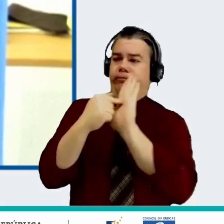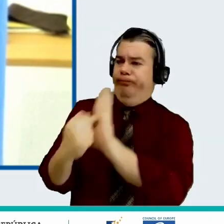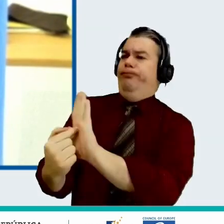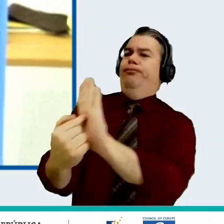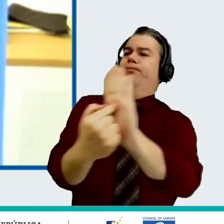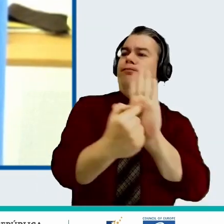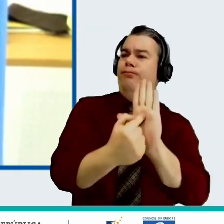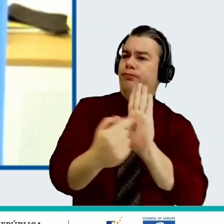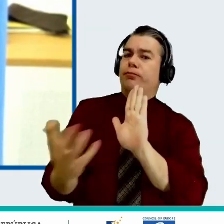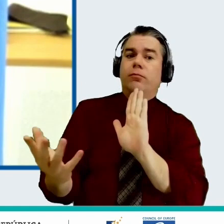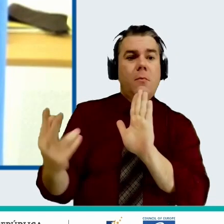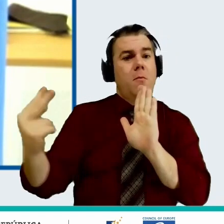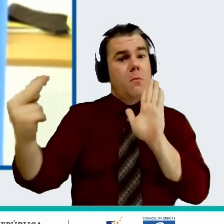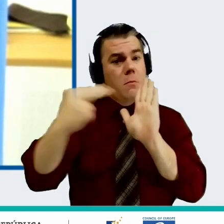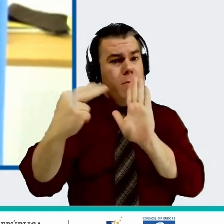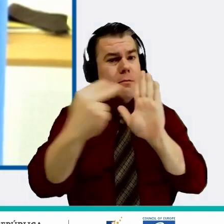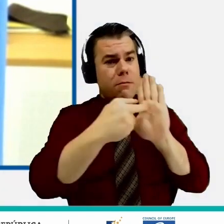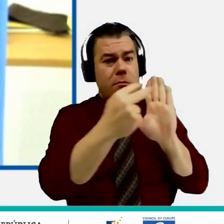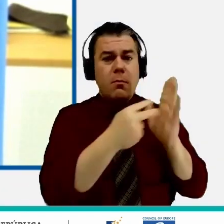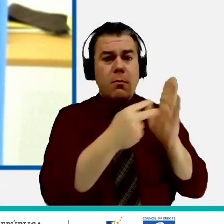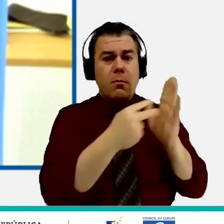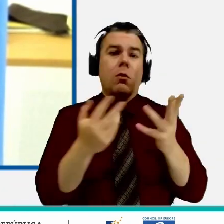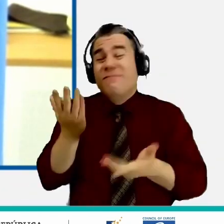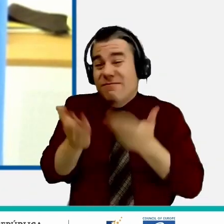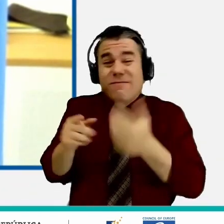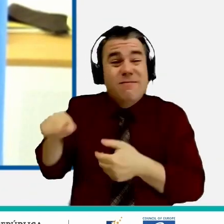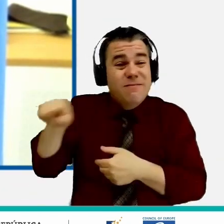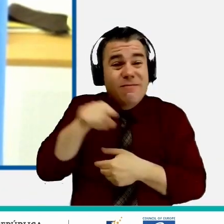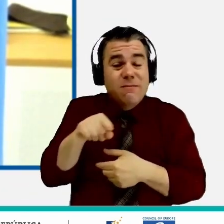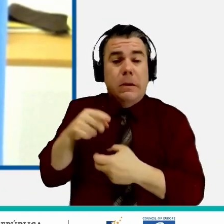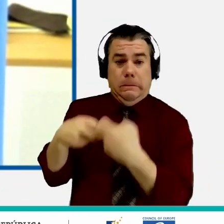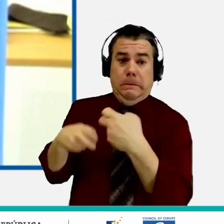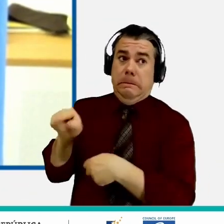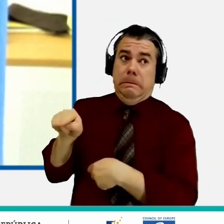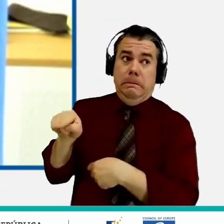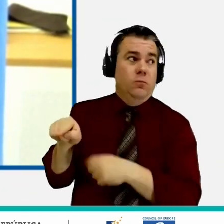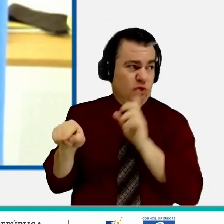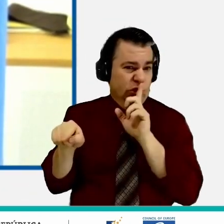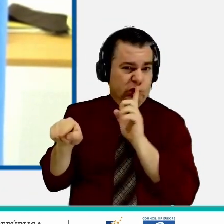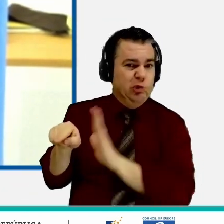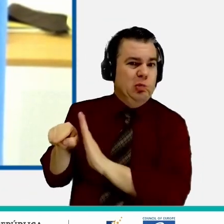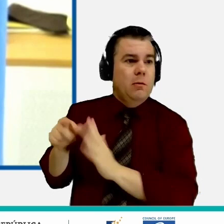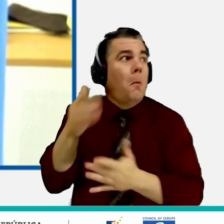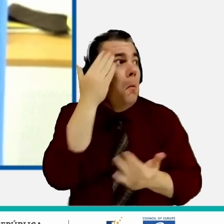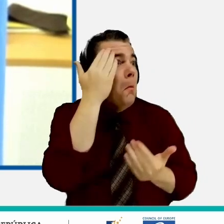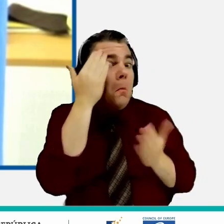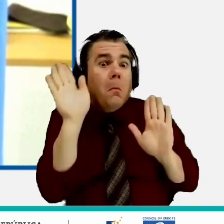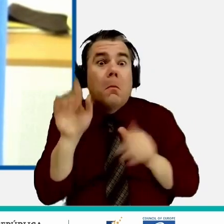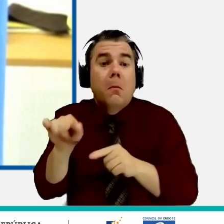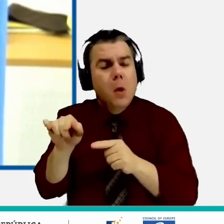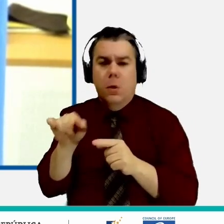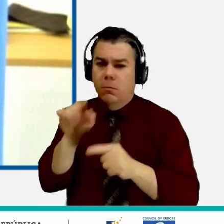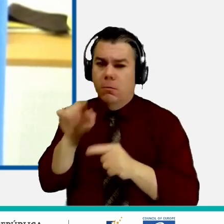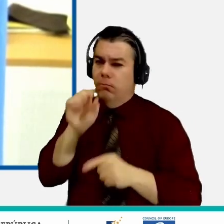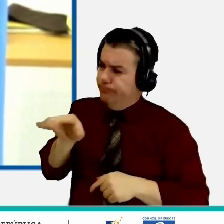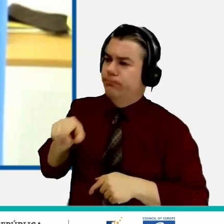groups, especially in local communities that may be affected or are at risk, are a critical element of multi-level governance, and we stand